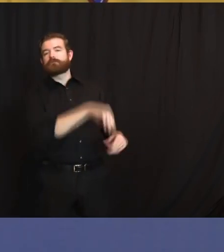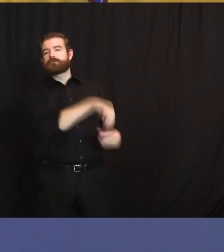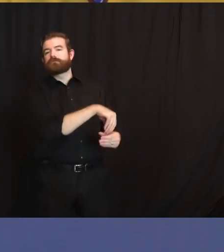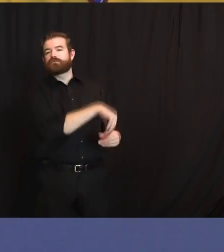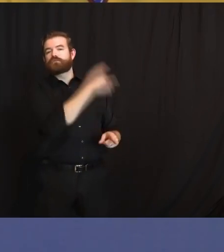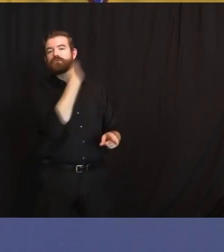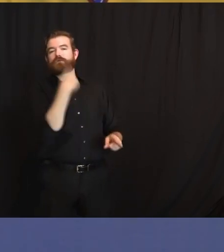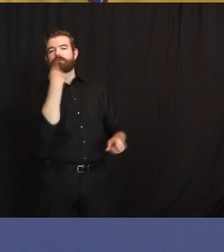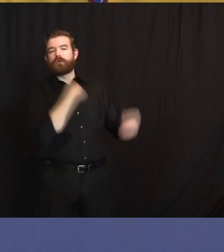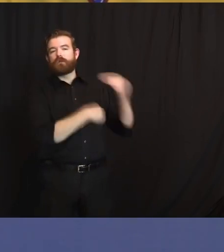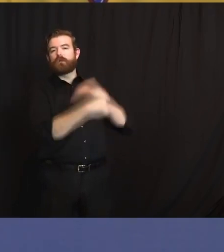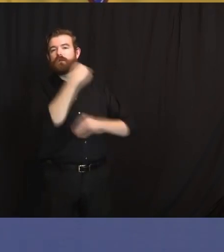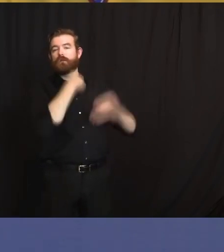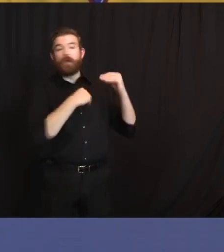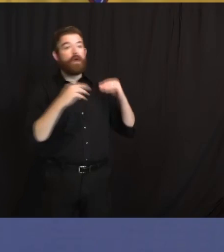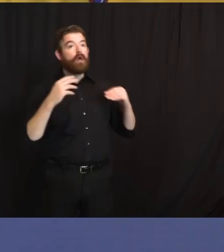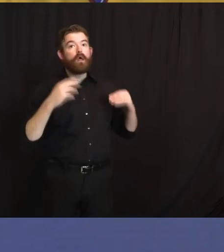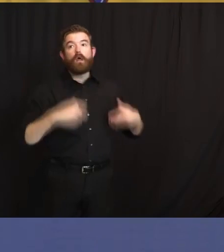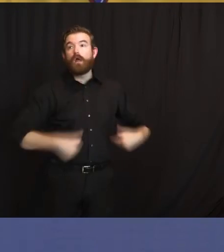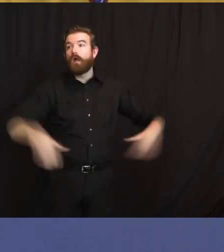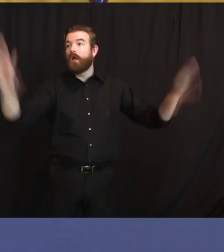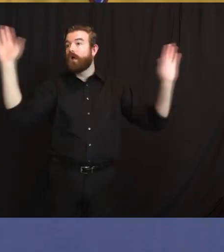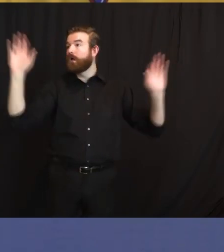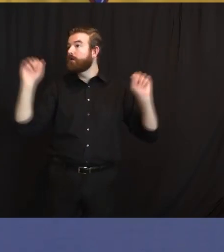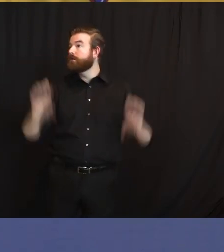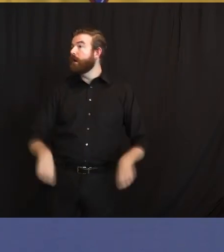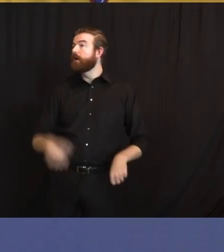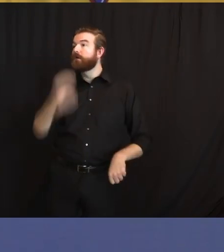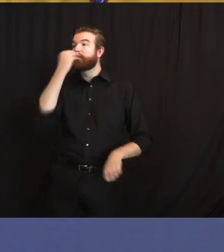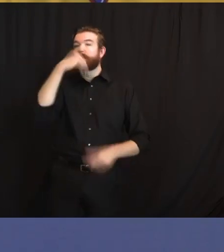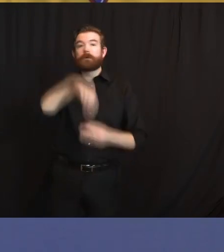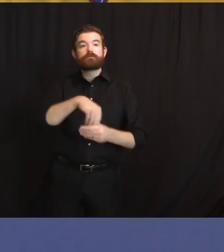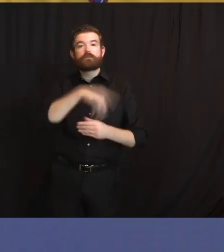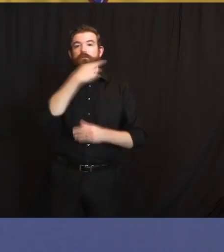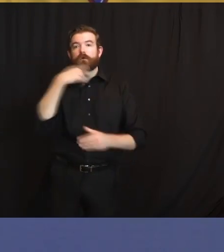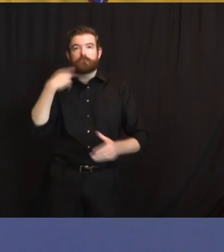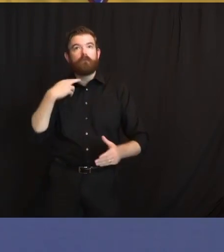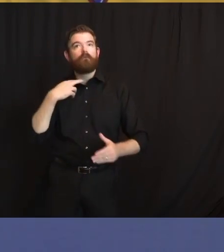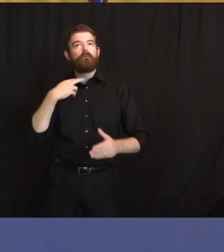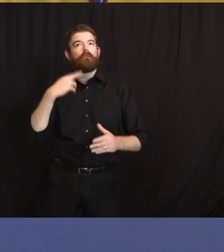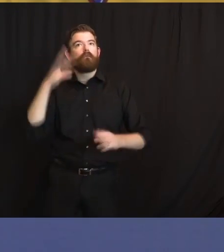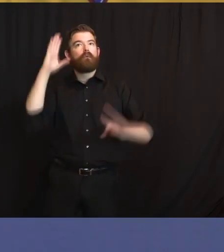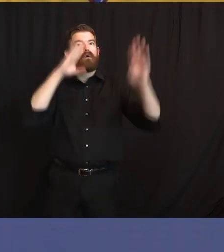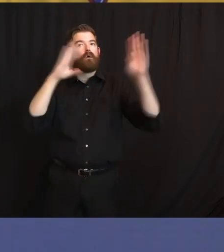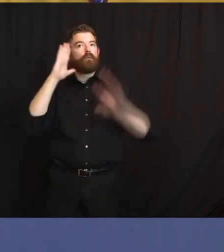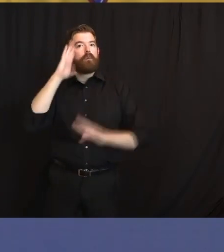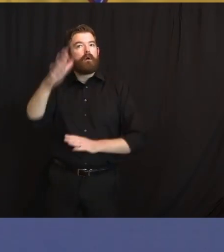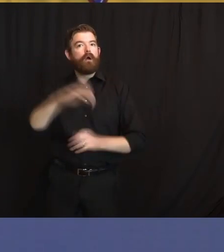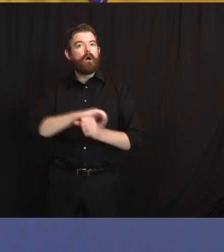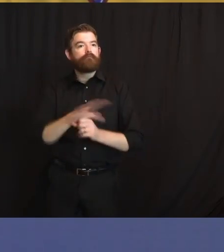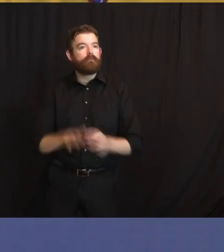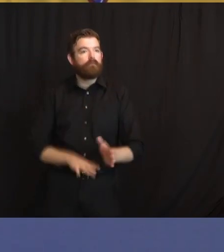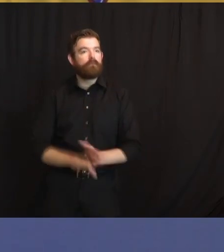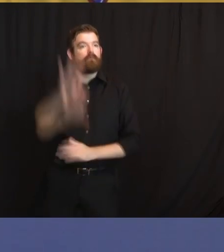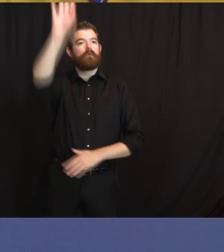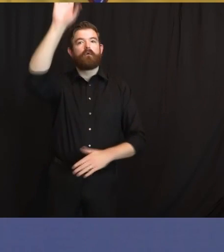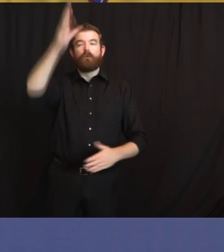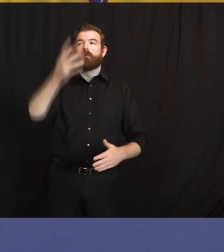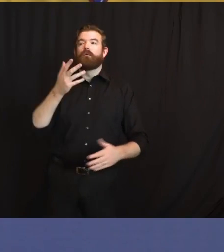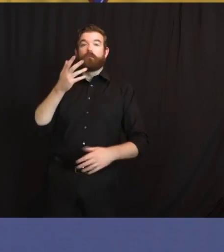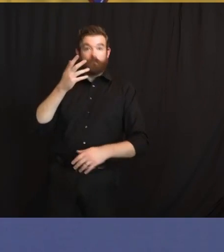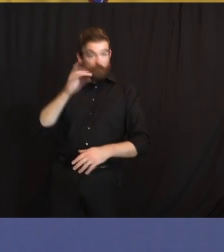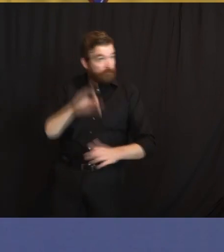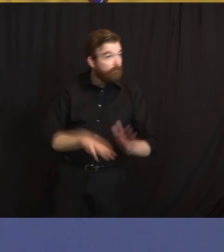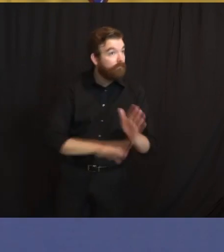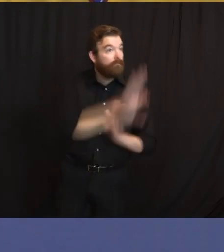wave, and then devastating both those establishments as well as our economy. So we haven't